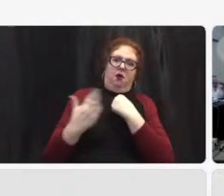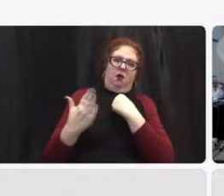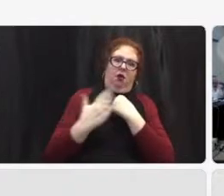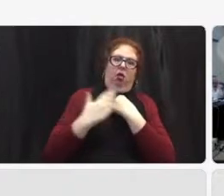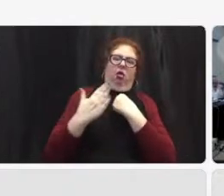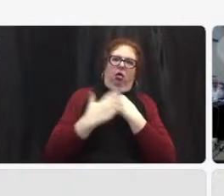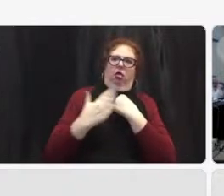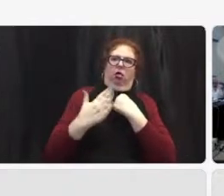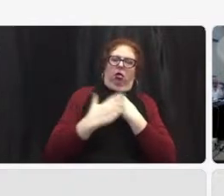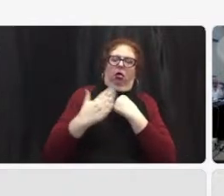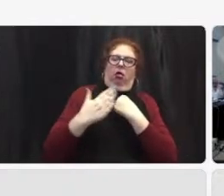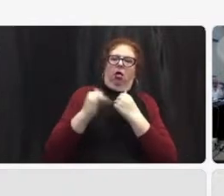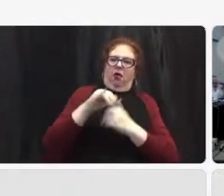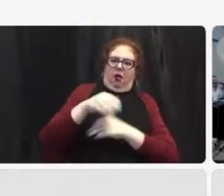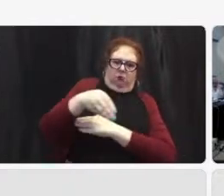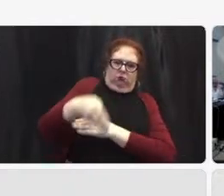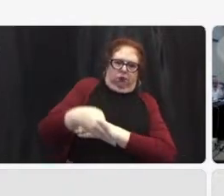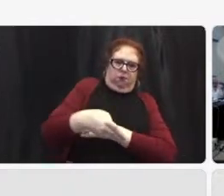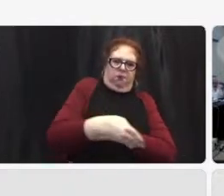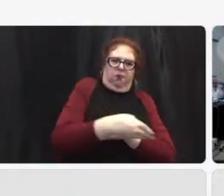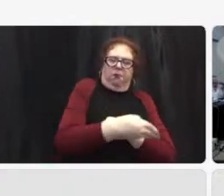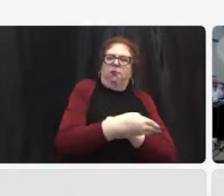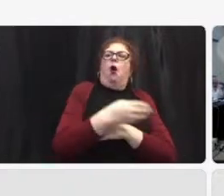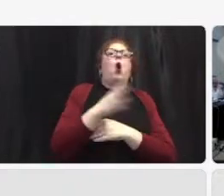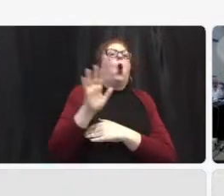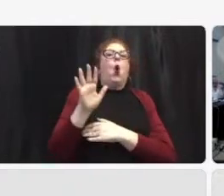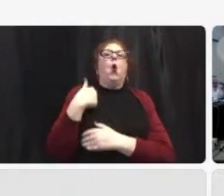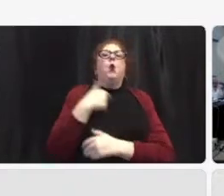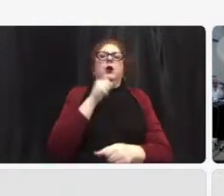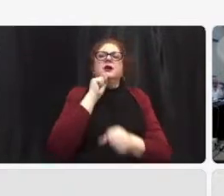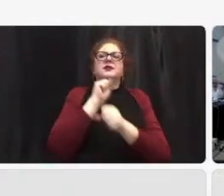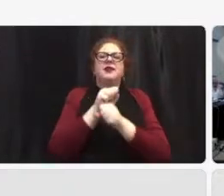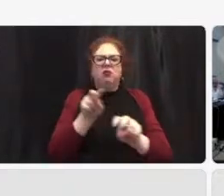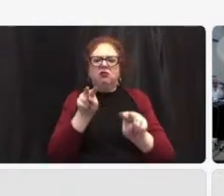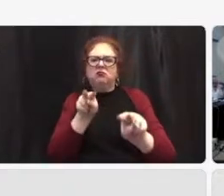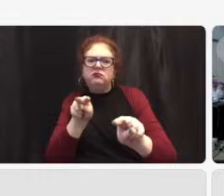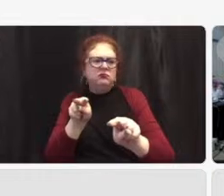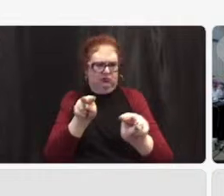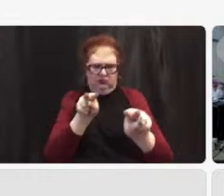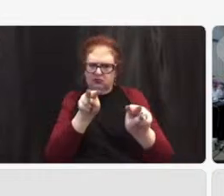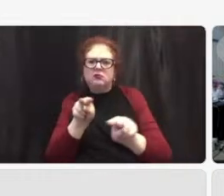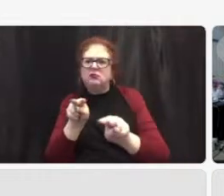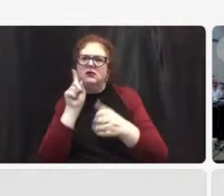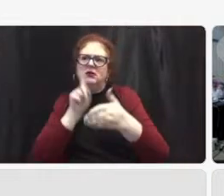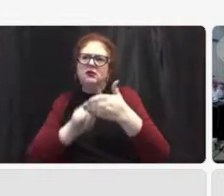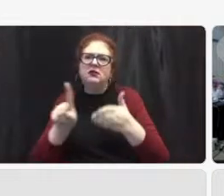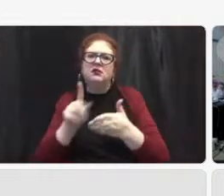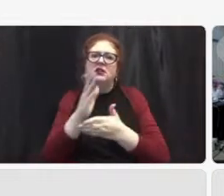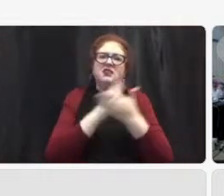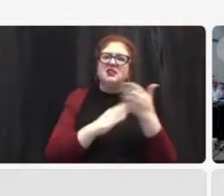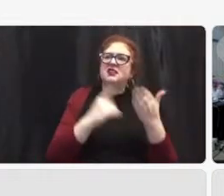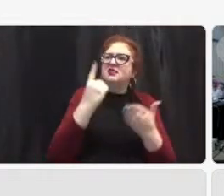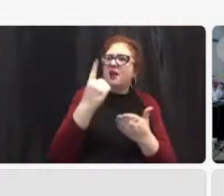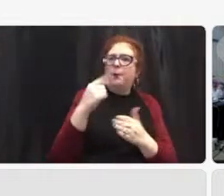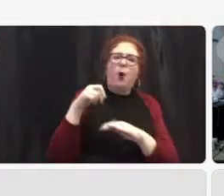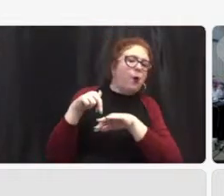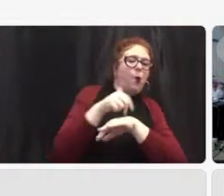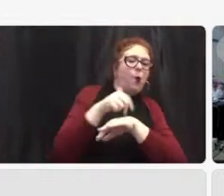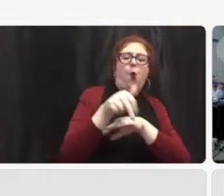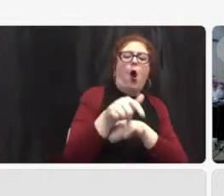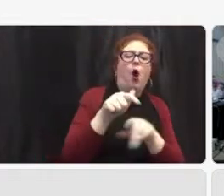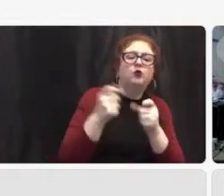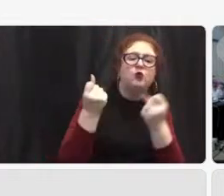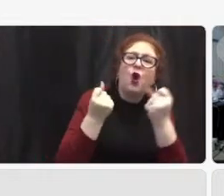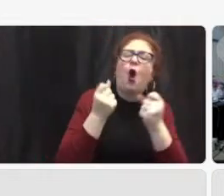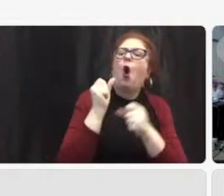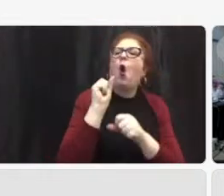cameras late at night, absolutely, we're looking at Ring cameras going, okay, what's going on? Like, is somebody just walking out to their car, or do we have activity